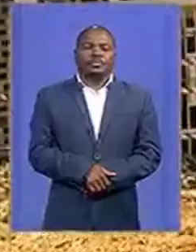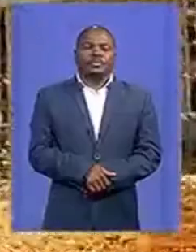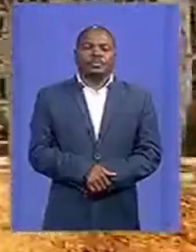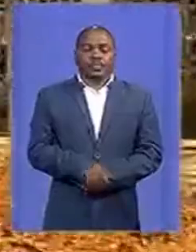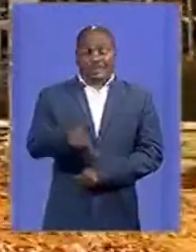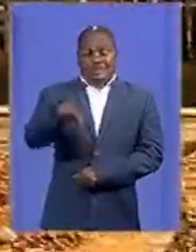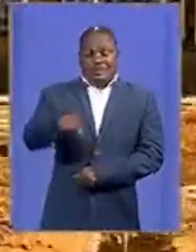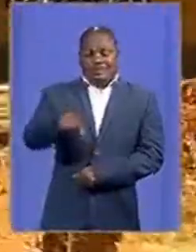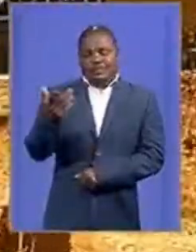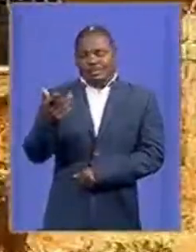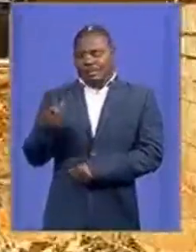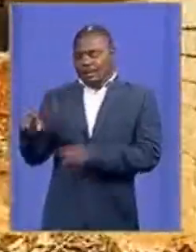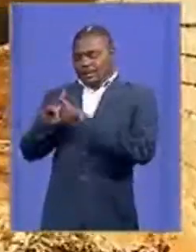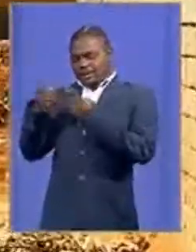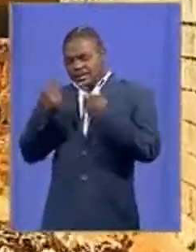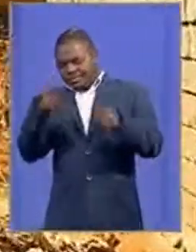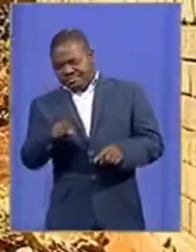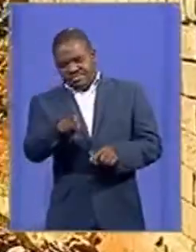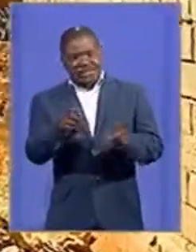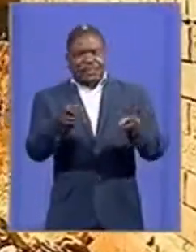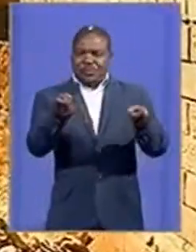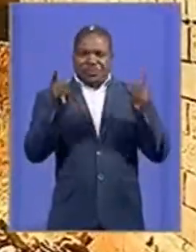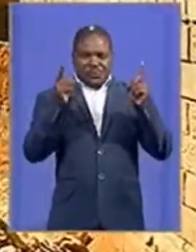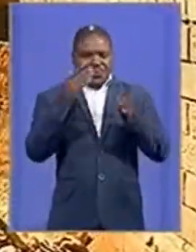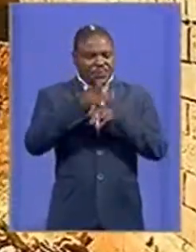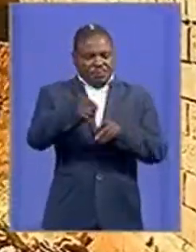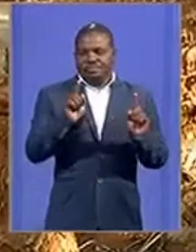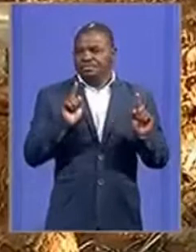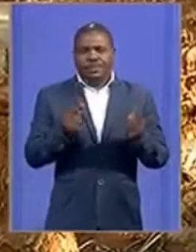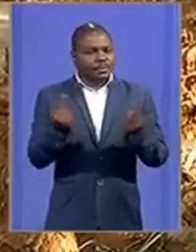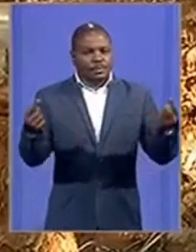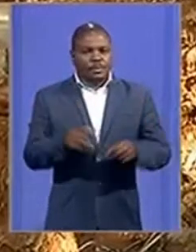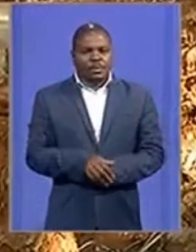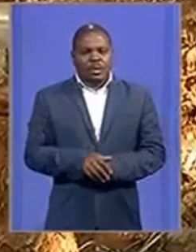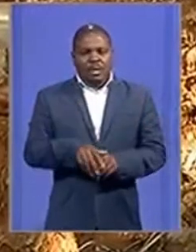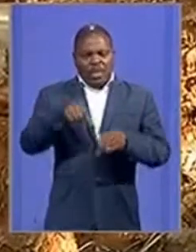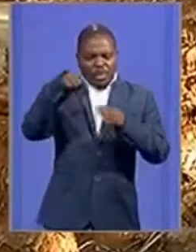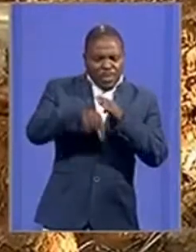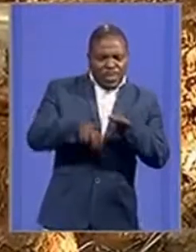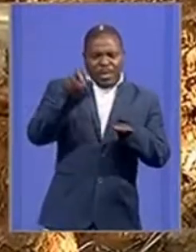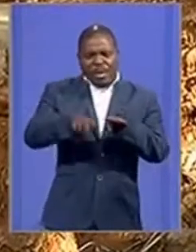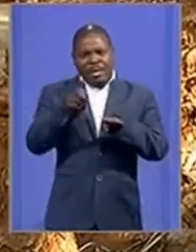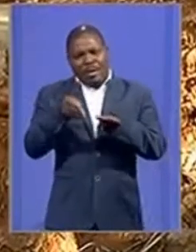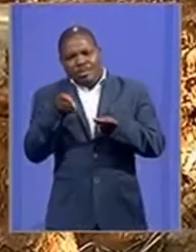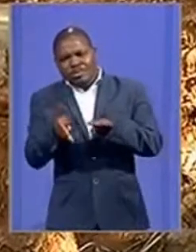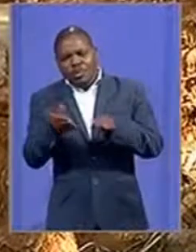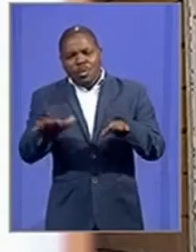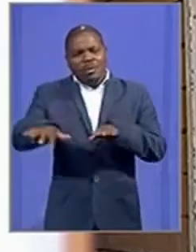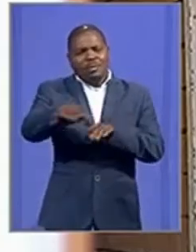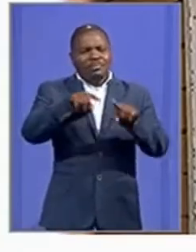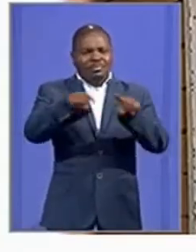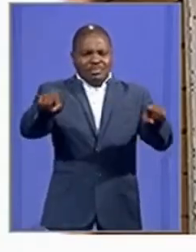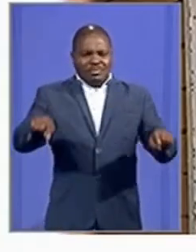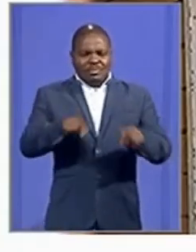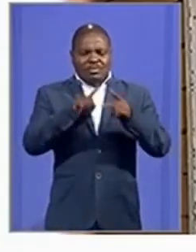Lefelo le le hlathilwe bjalo ka la kotsi gore go ka šomelwa ka gare ga lona. Go na le mekoti yeo e epilwego ka jarateng ye. Ge